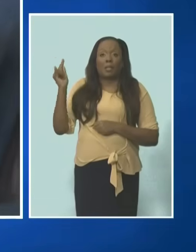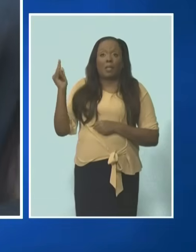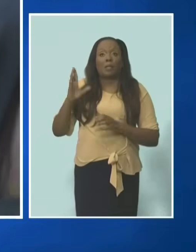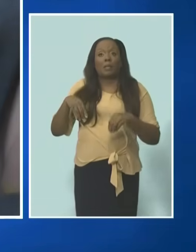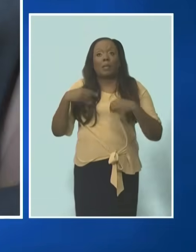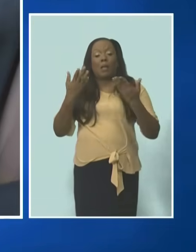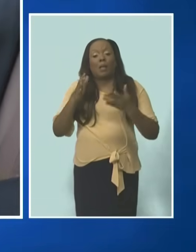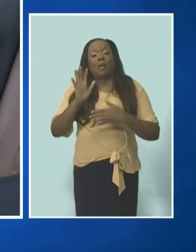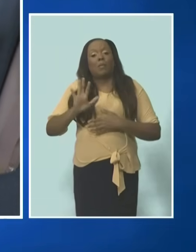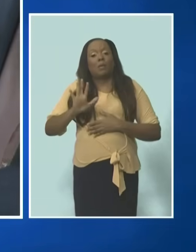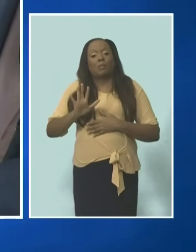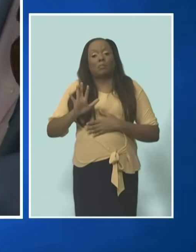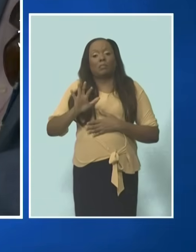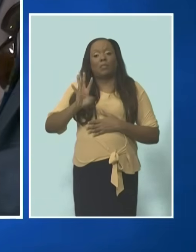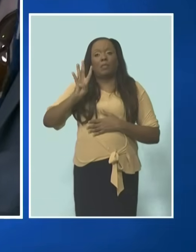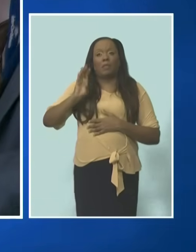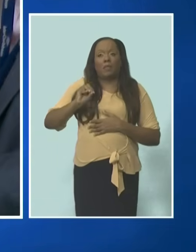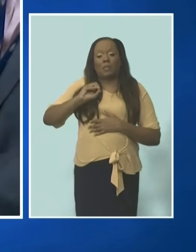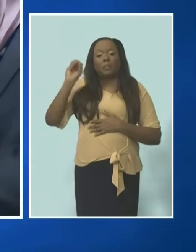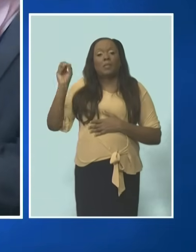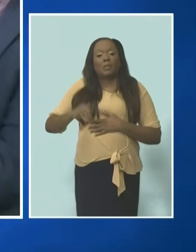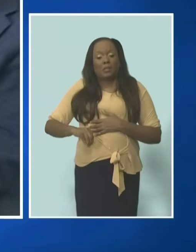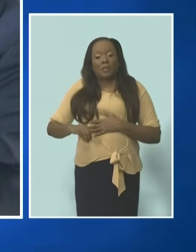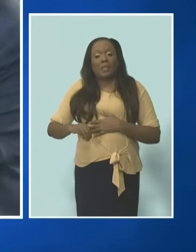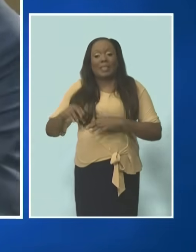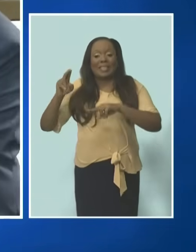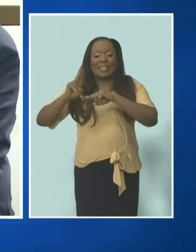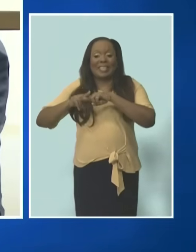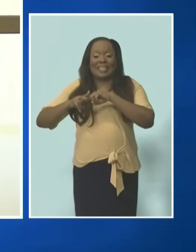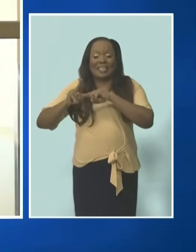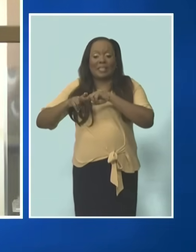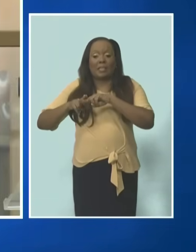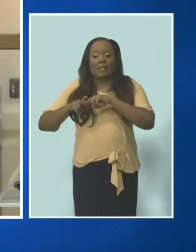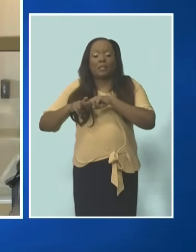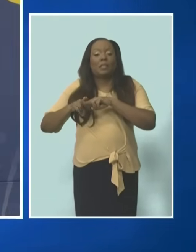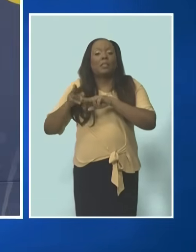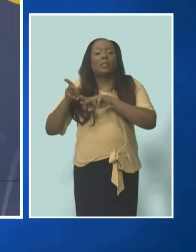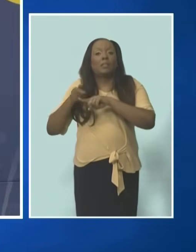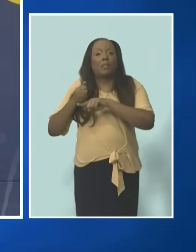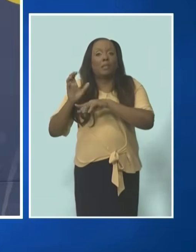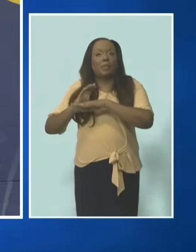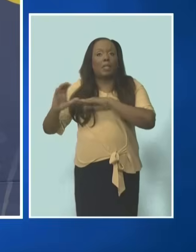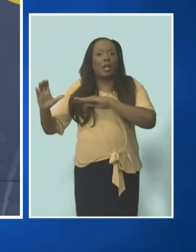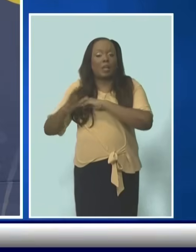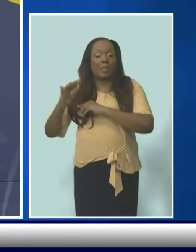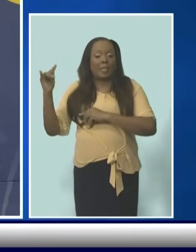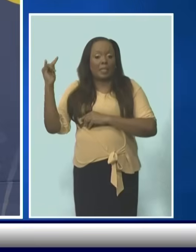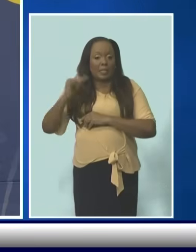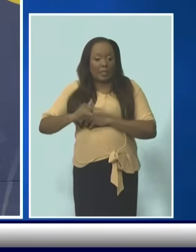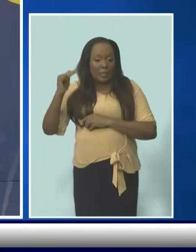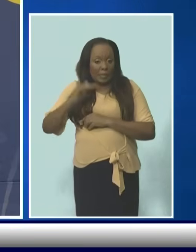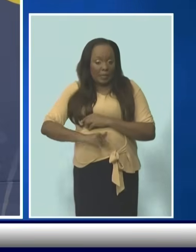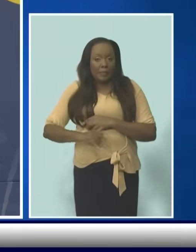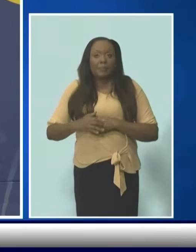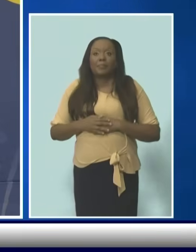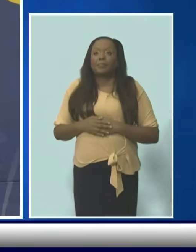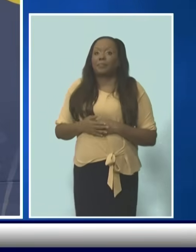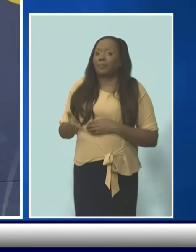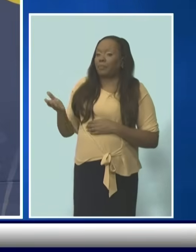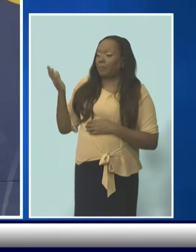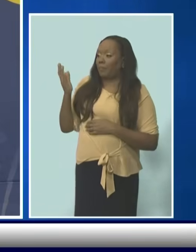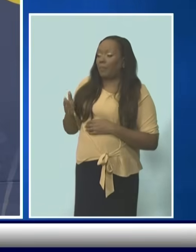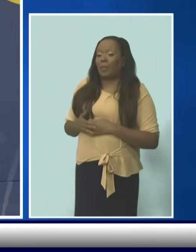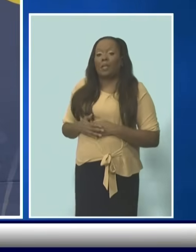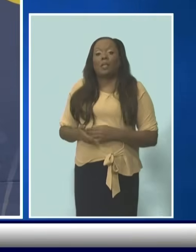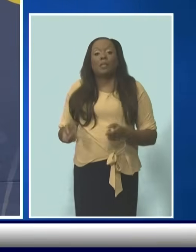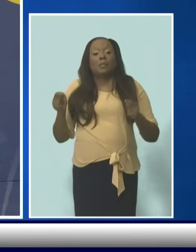about 40% of available seats into Barbados from the region. The debut of this specially branded aircraft